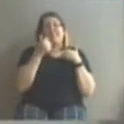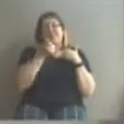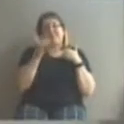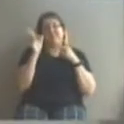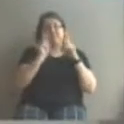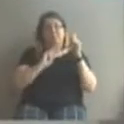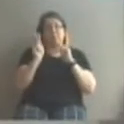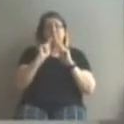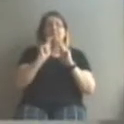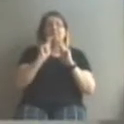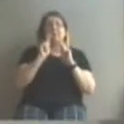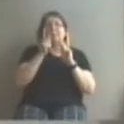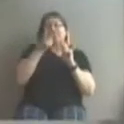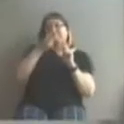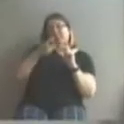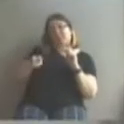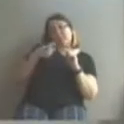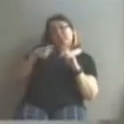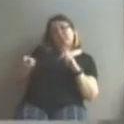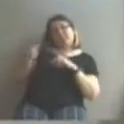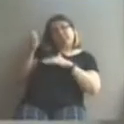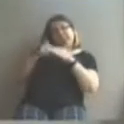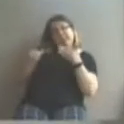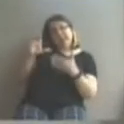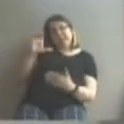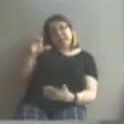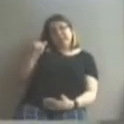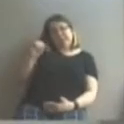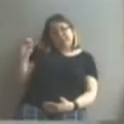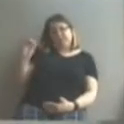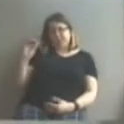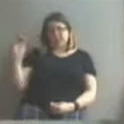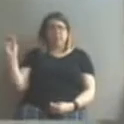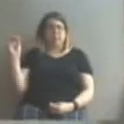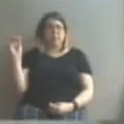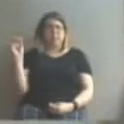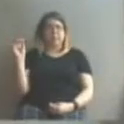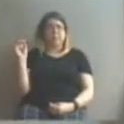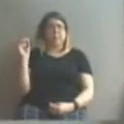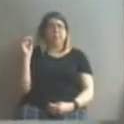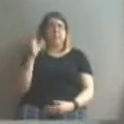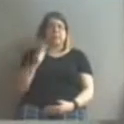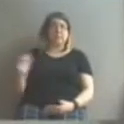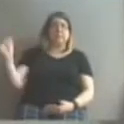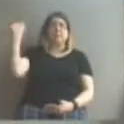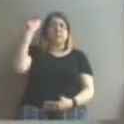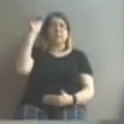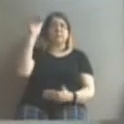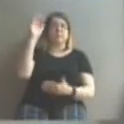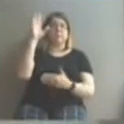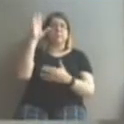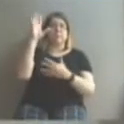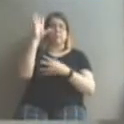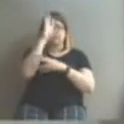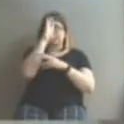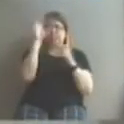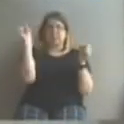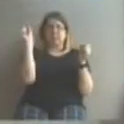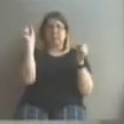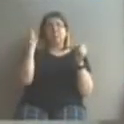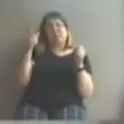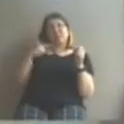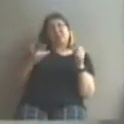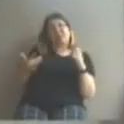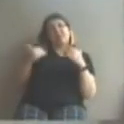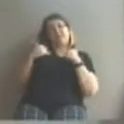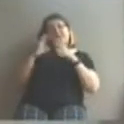realigned to report directly to the CAO. Without a CAO, then all that goes directly to the superintendent. Superintendent generally has a whole lot on their